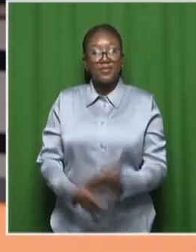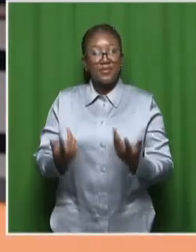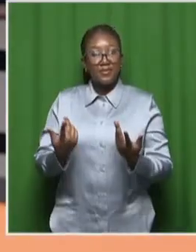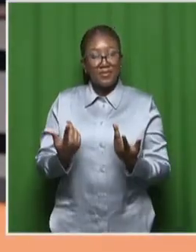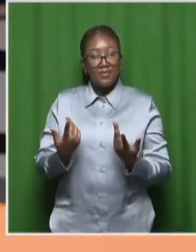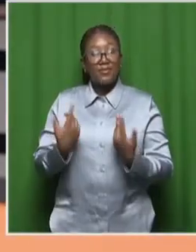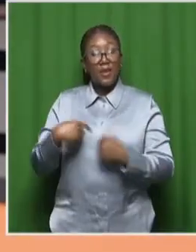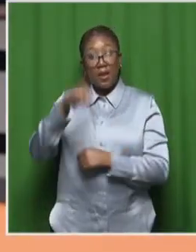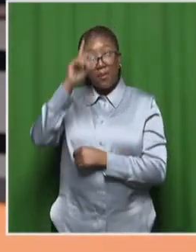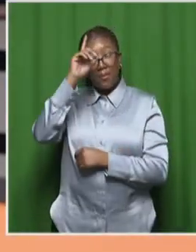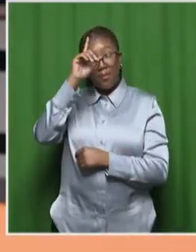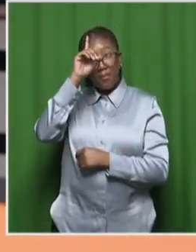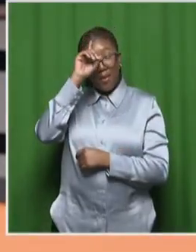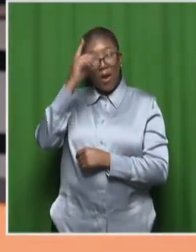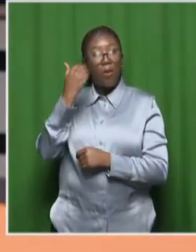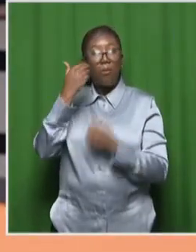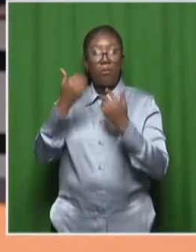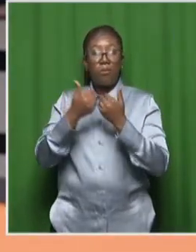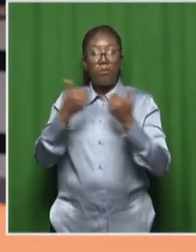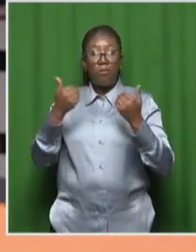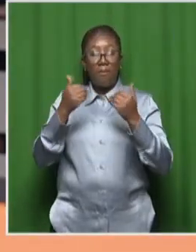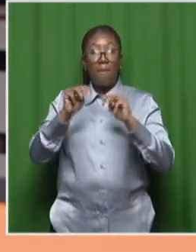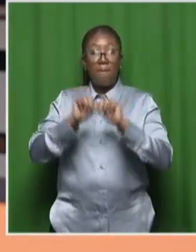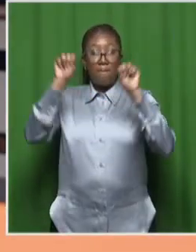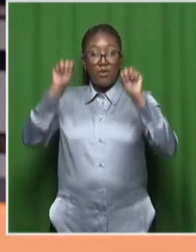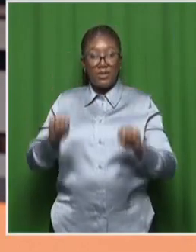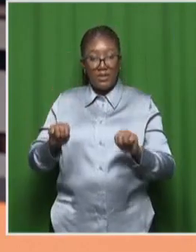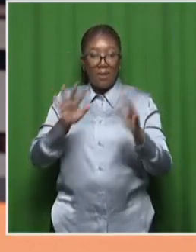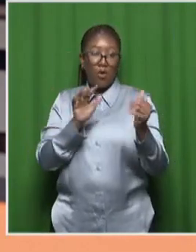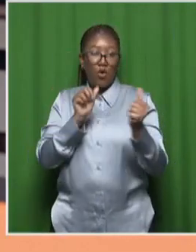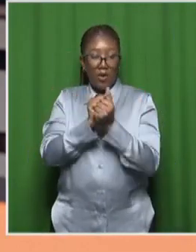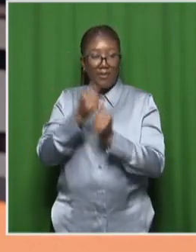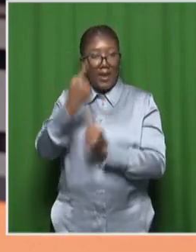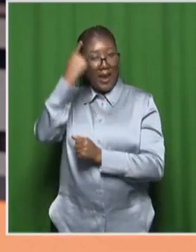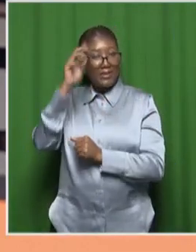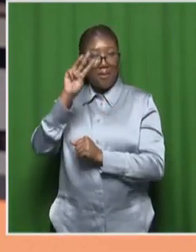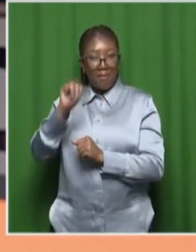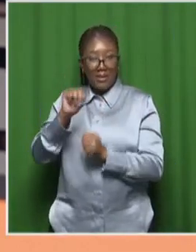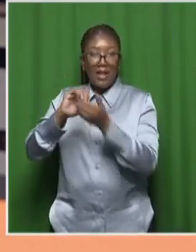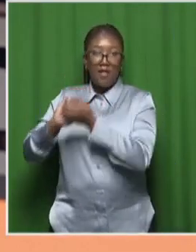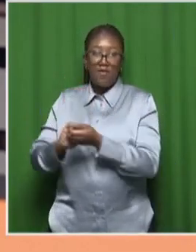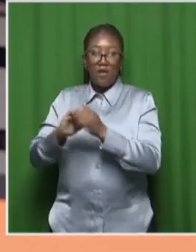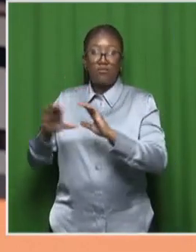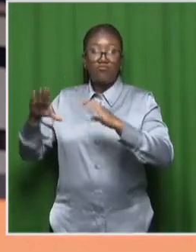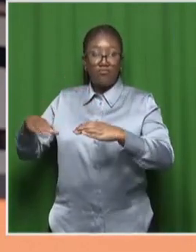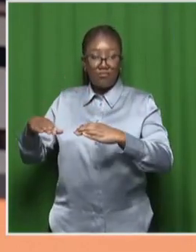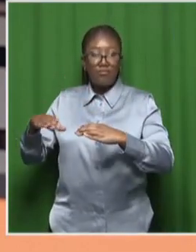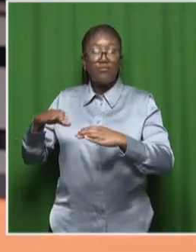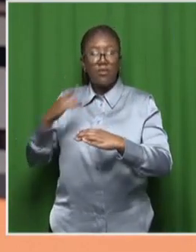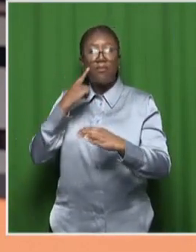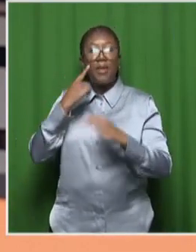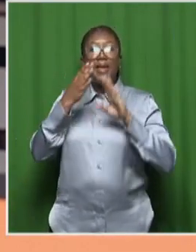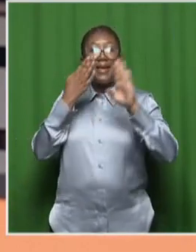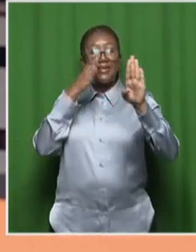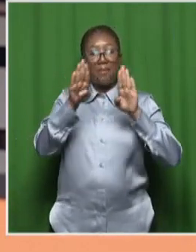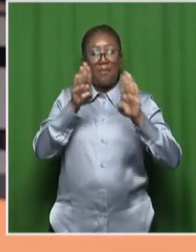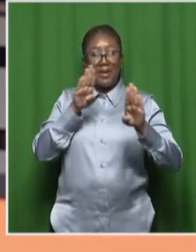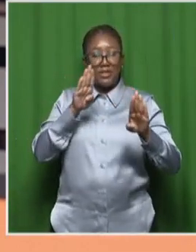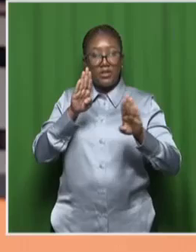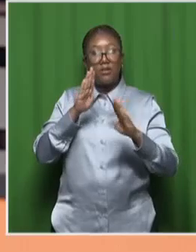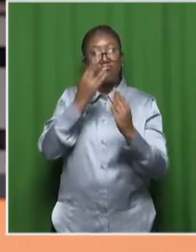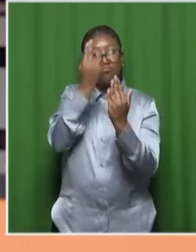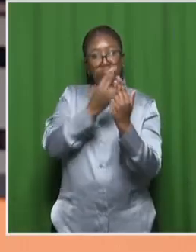Right, so the Apartheid Museum, in collaboration with the Nelson Mandela Foundation, is showcasing a photographic exhibition. It's entitled Born Free, Generation